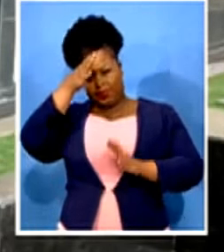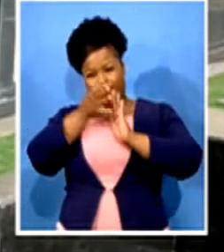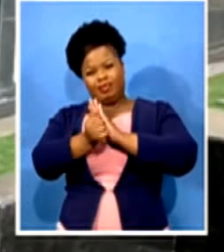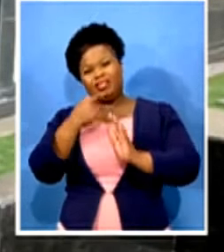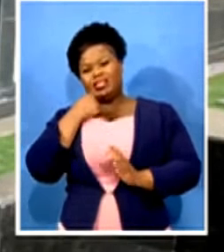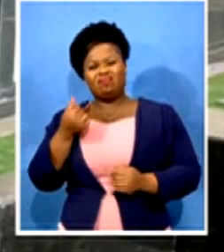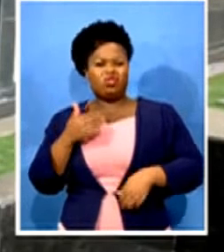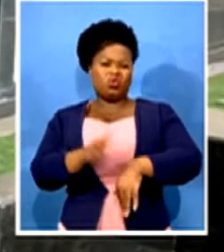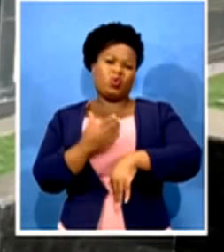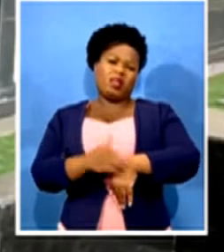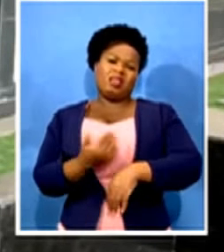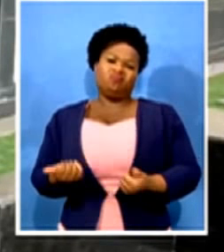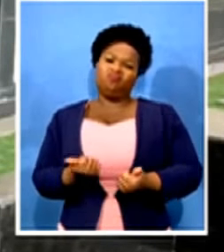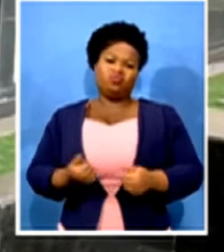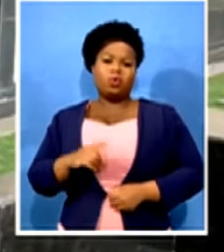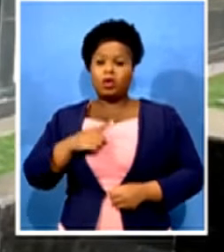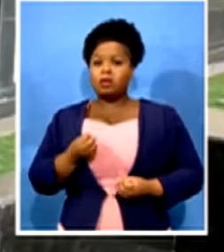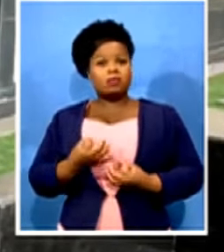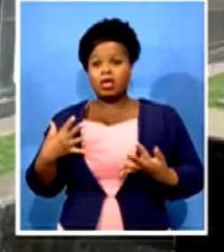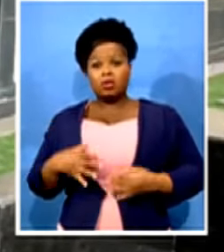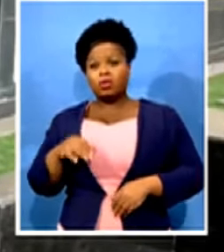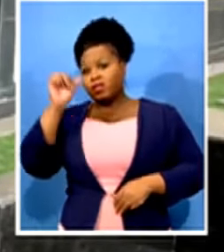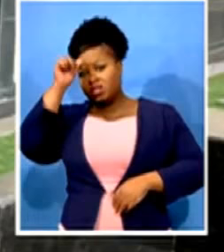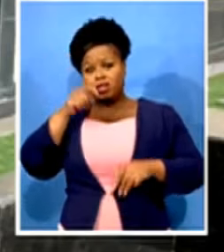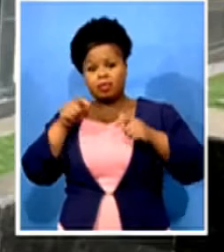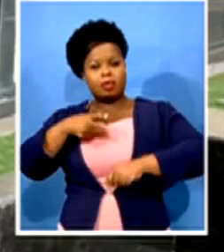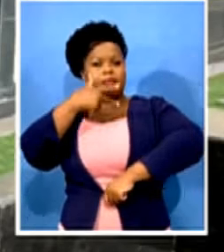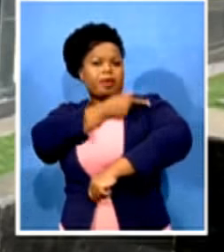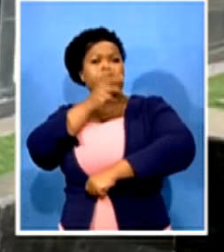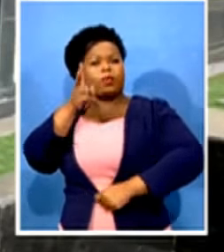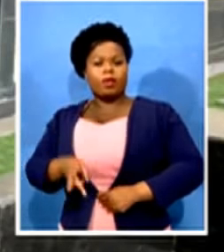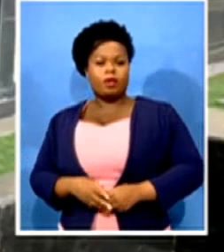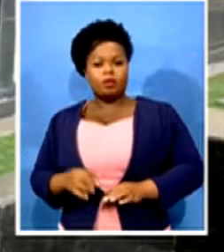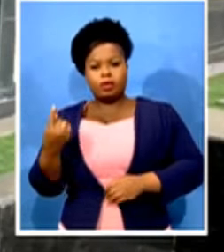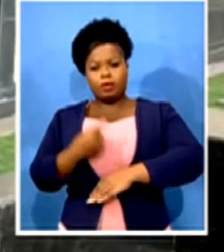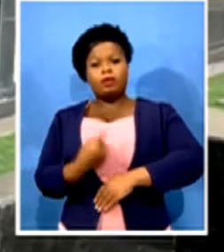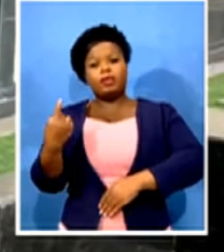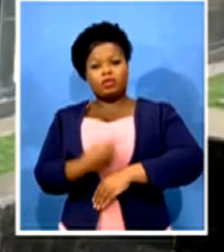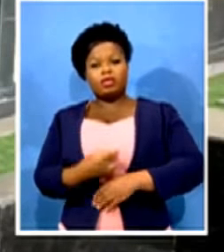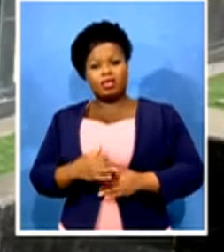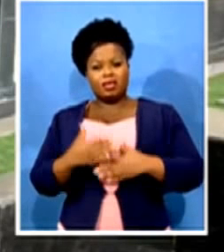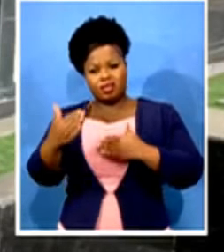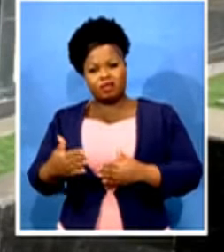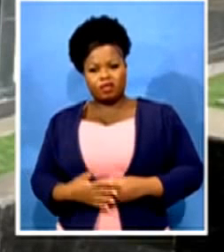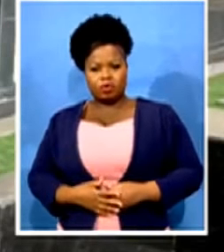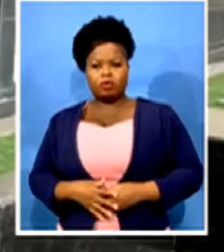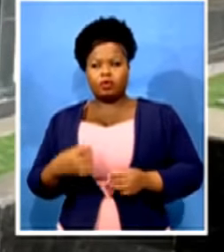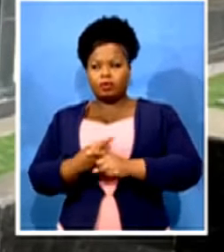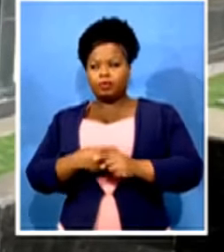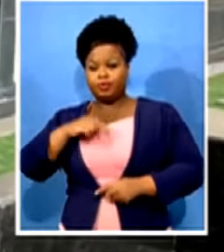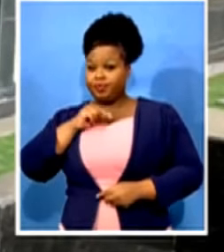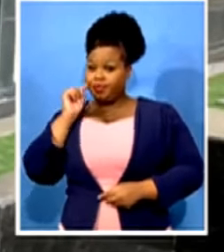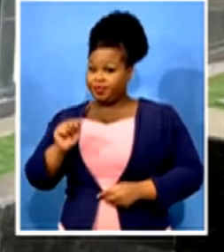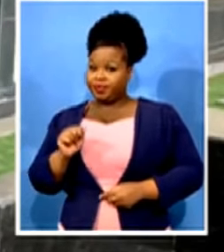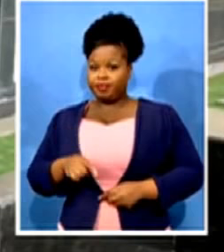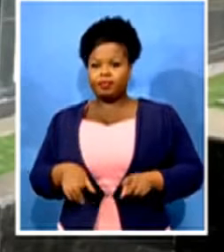of Indians will be given this vaccine in the coming days. There's also concern, of course, because already there is high